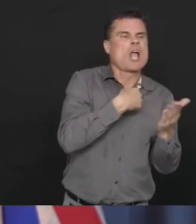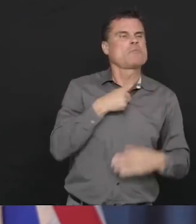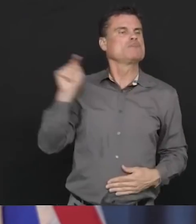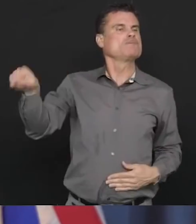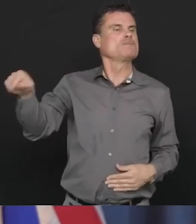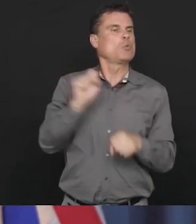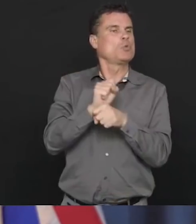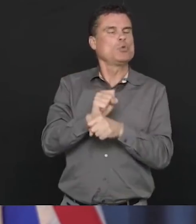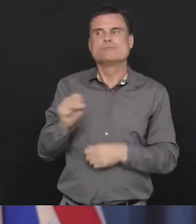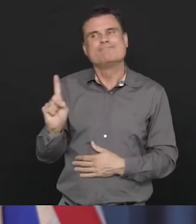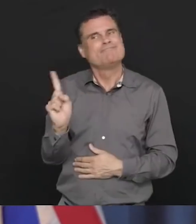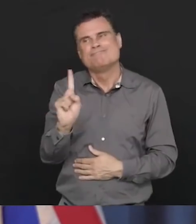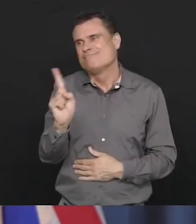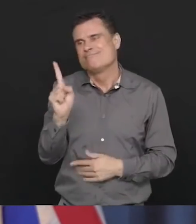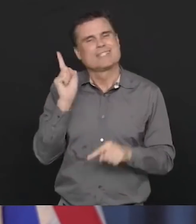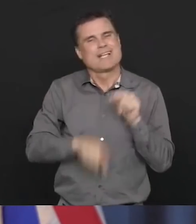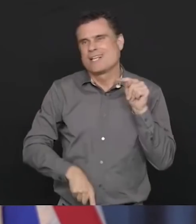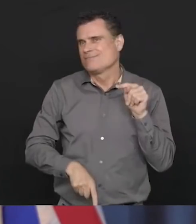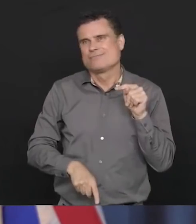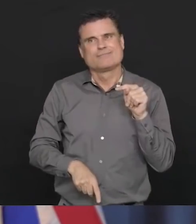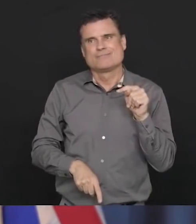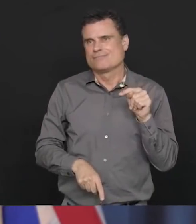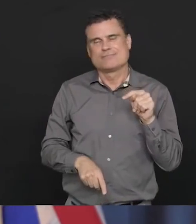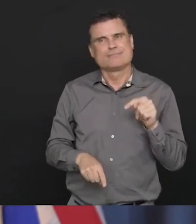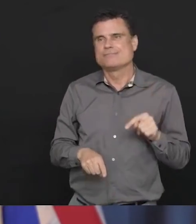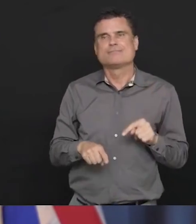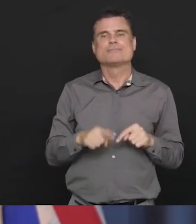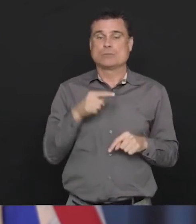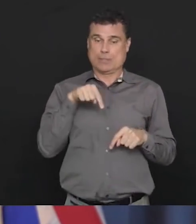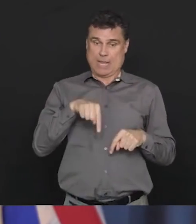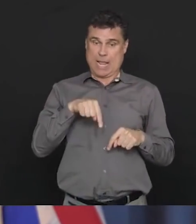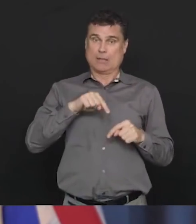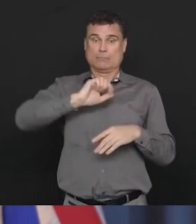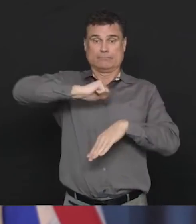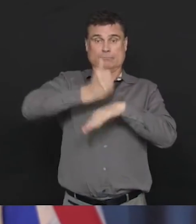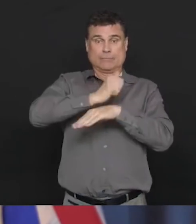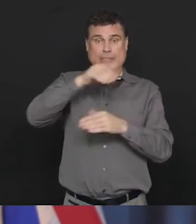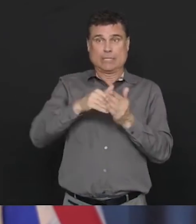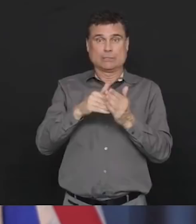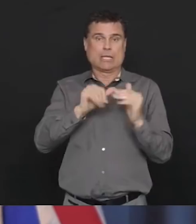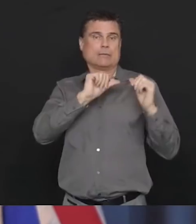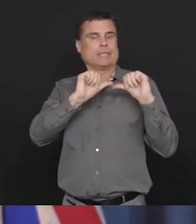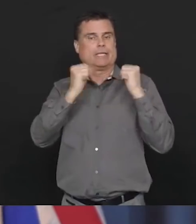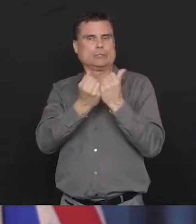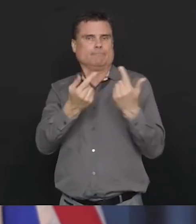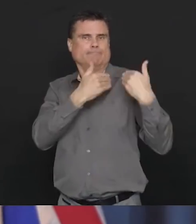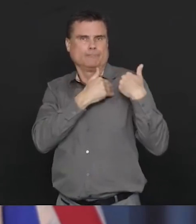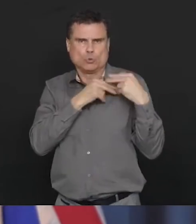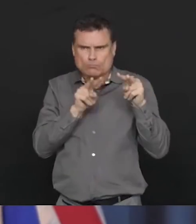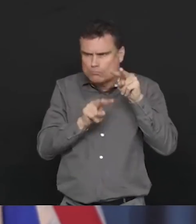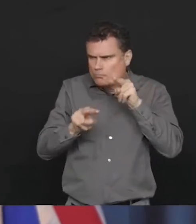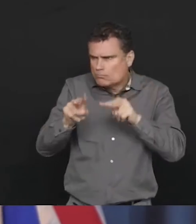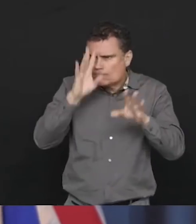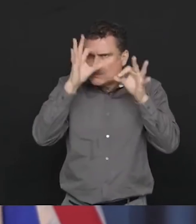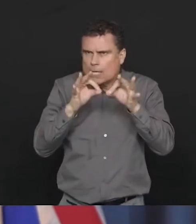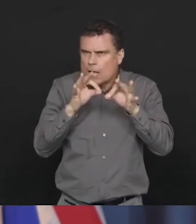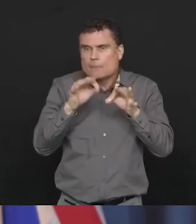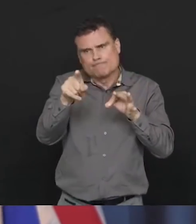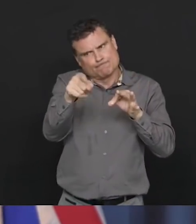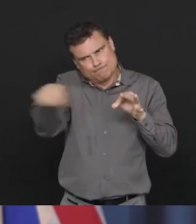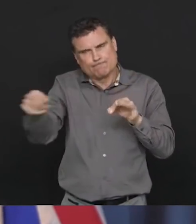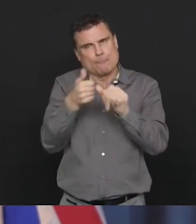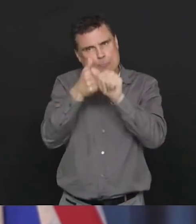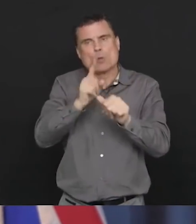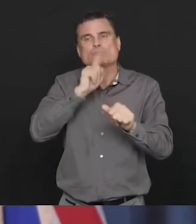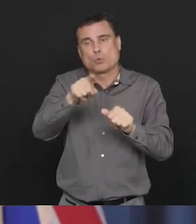at the same wage and will be offered full-time employment so that we can make sure we have the adequate staffing for